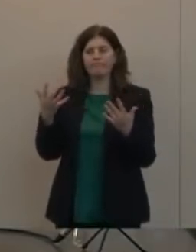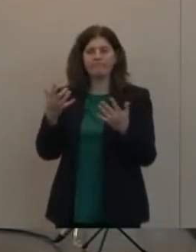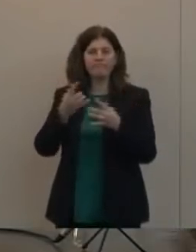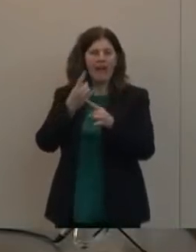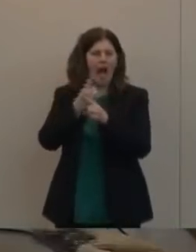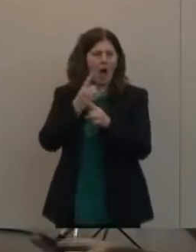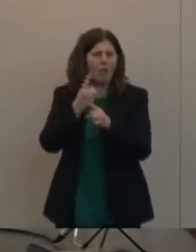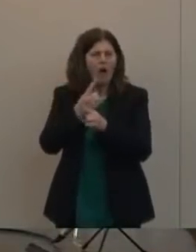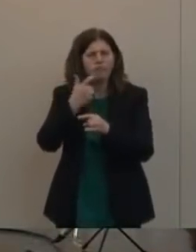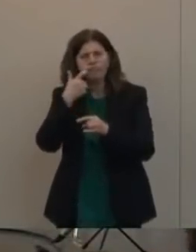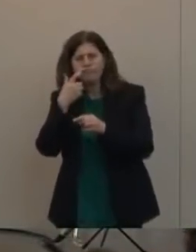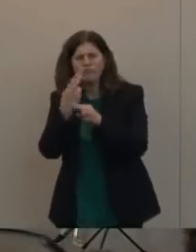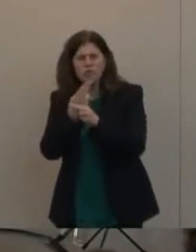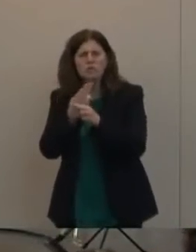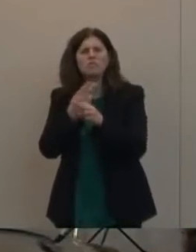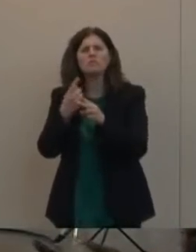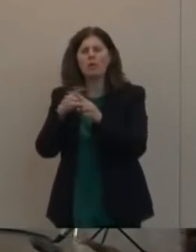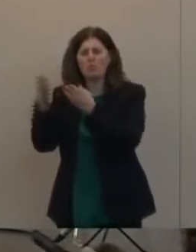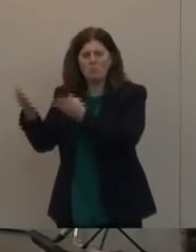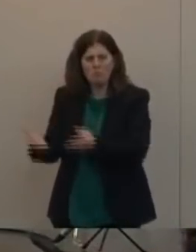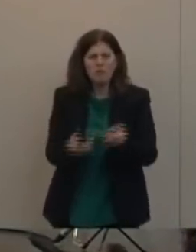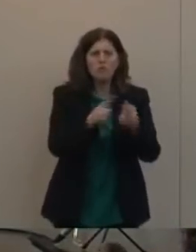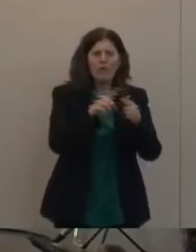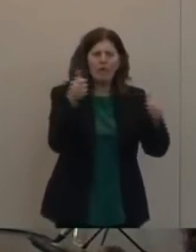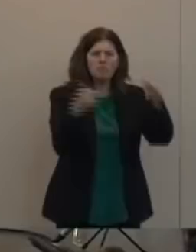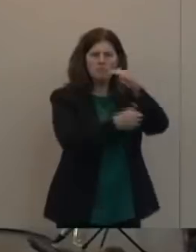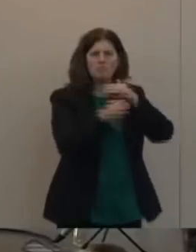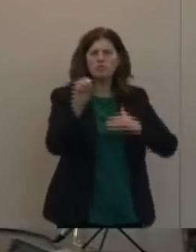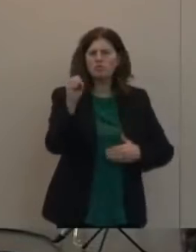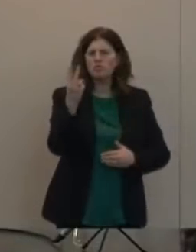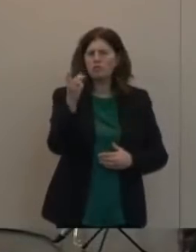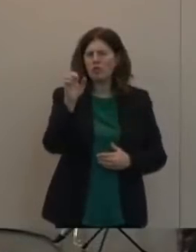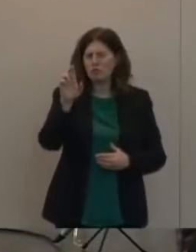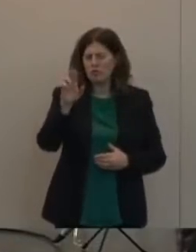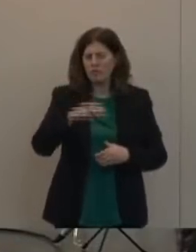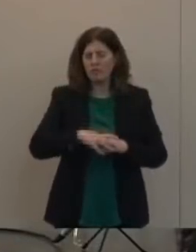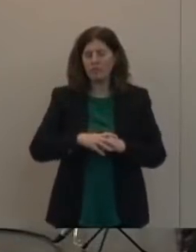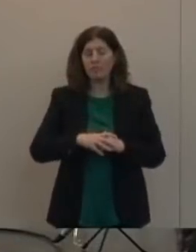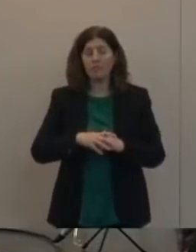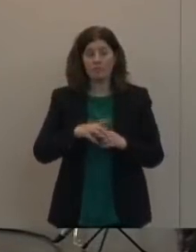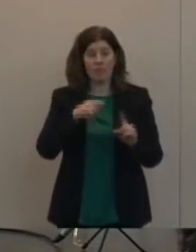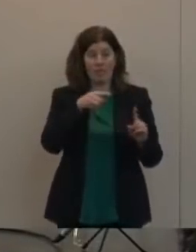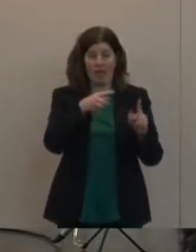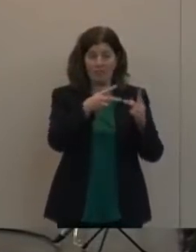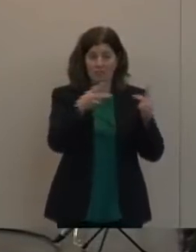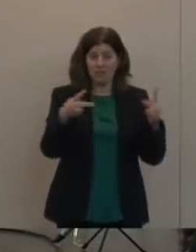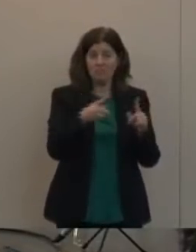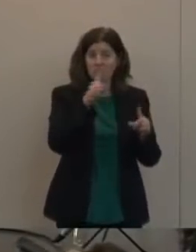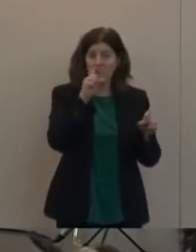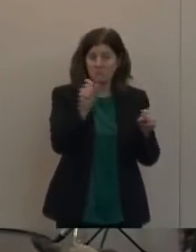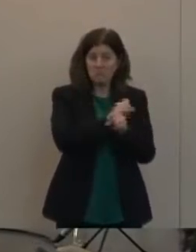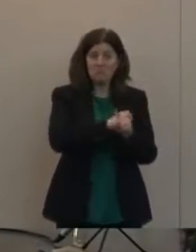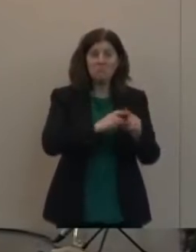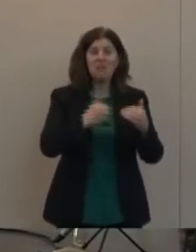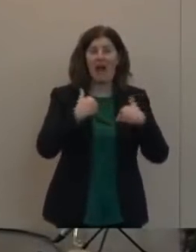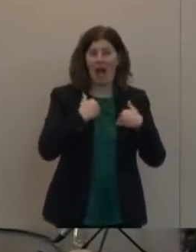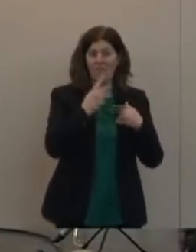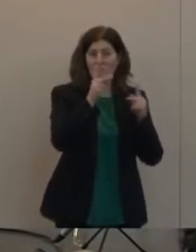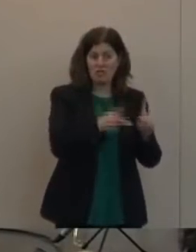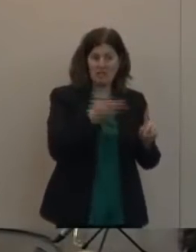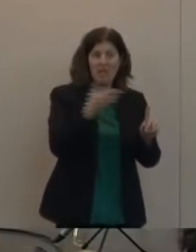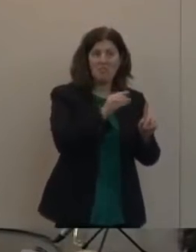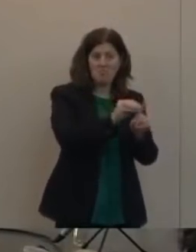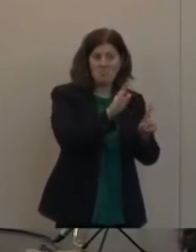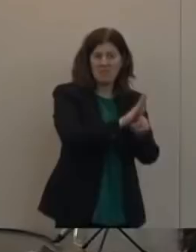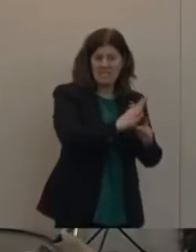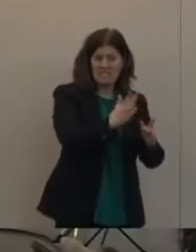alcohol or drug abuse, and so they take them over to the shelter. And there was a positive case reported on Tuesday, and yet